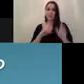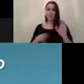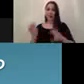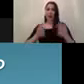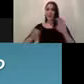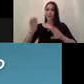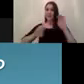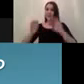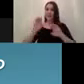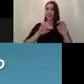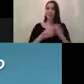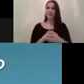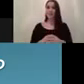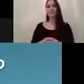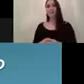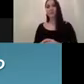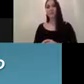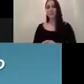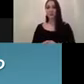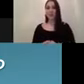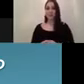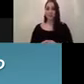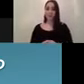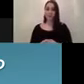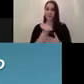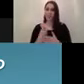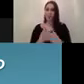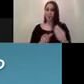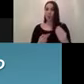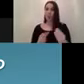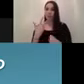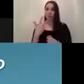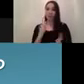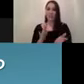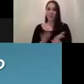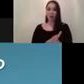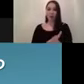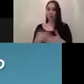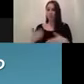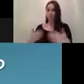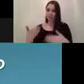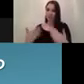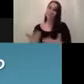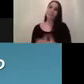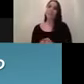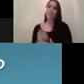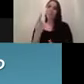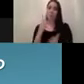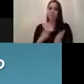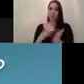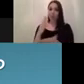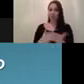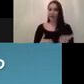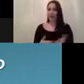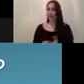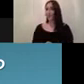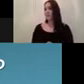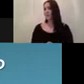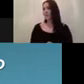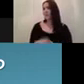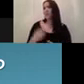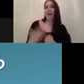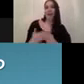for a month, or like both of them for 3 months or for a quarter, or both of them a month and a half. And then at the end, you get a score